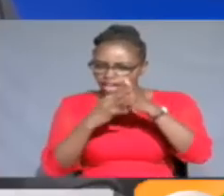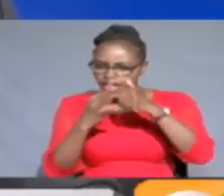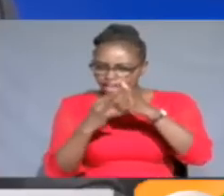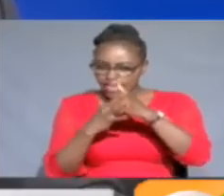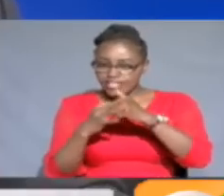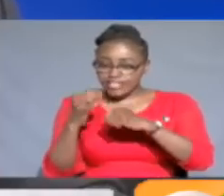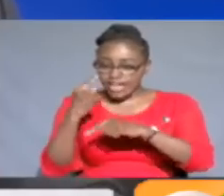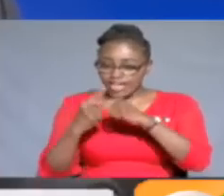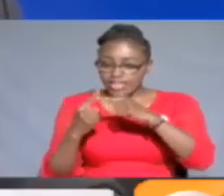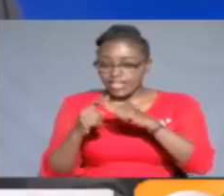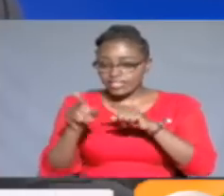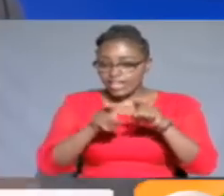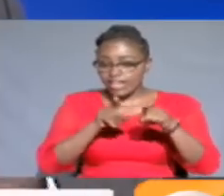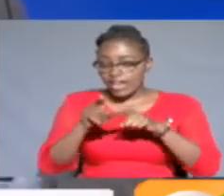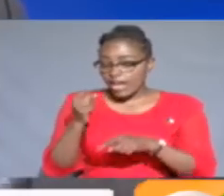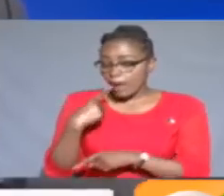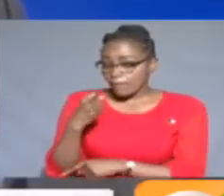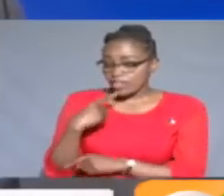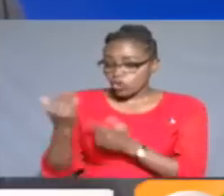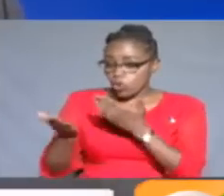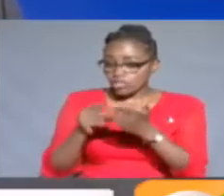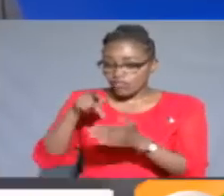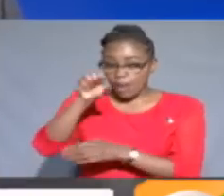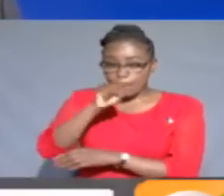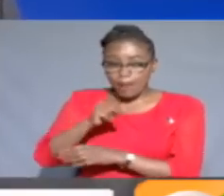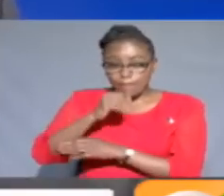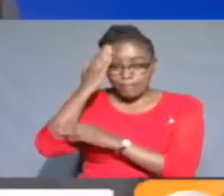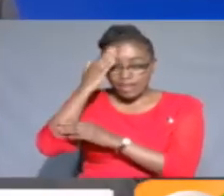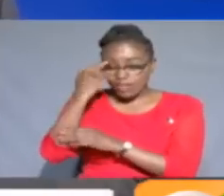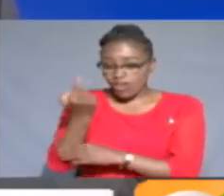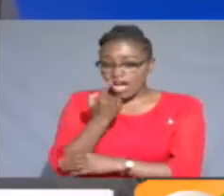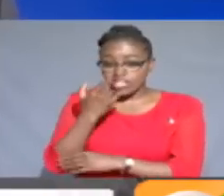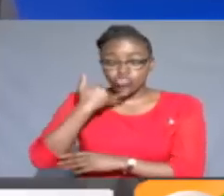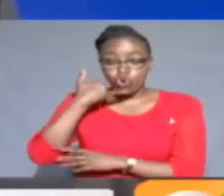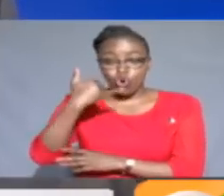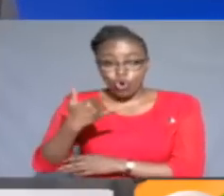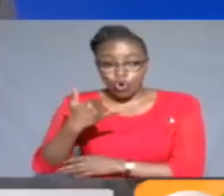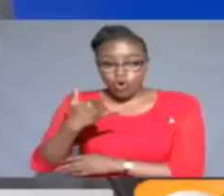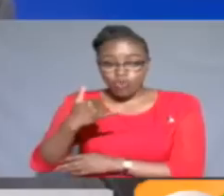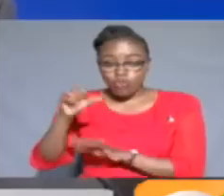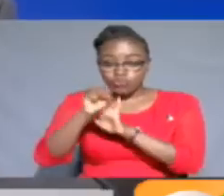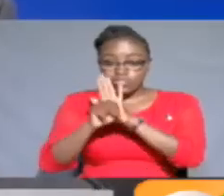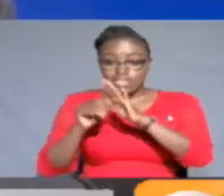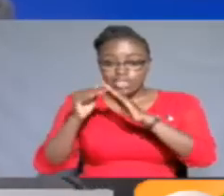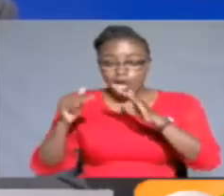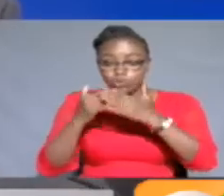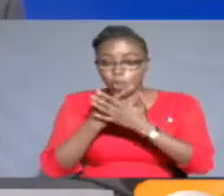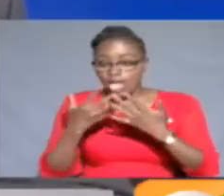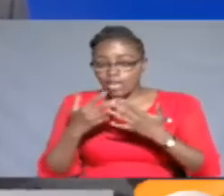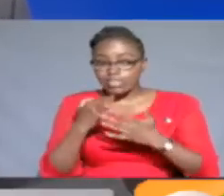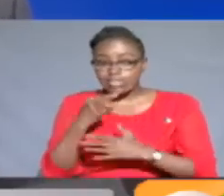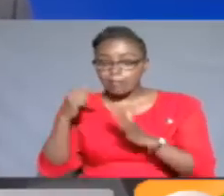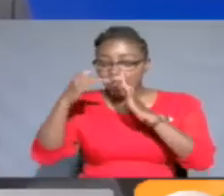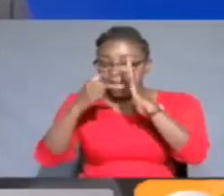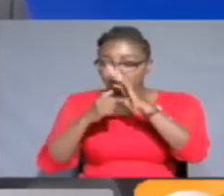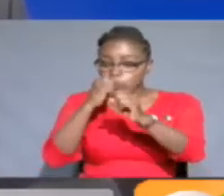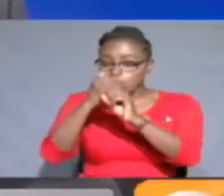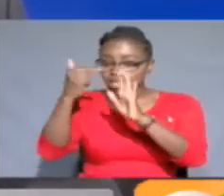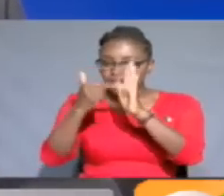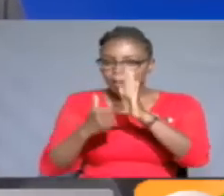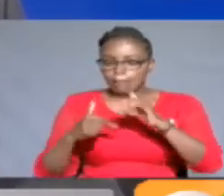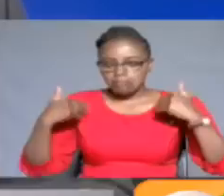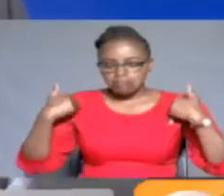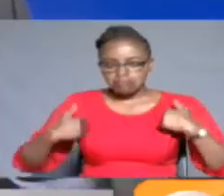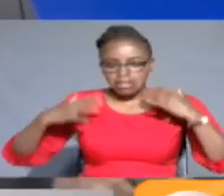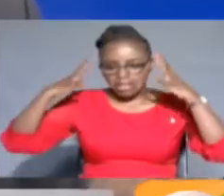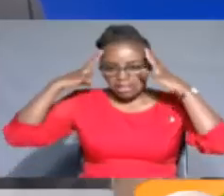Medical Services and the PS, I don't even remember a single call from State House or same way telling me what to do. I made